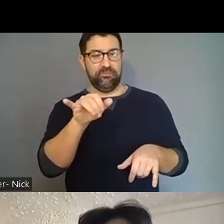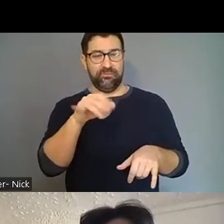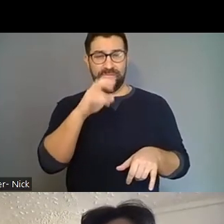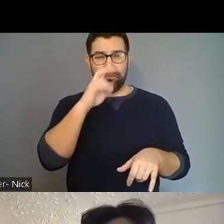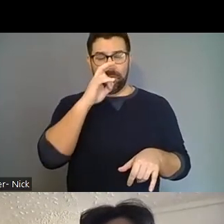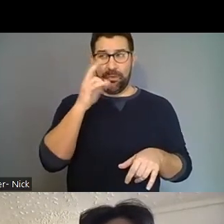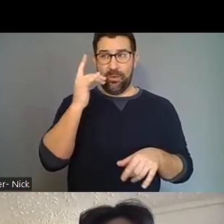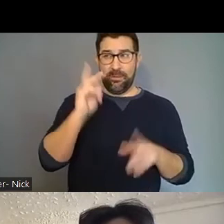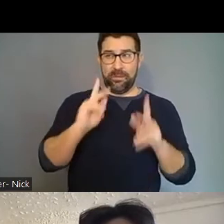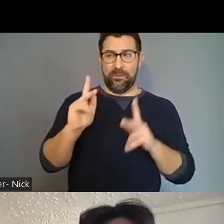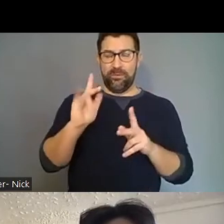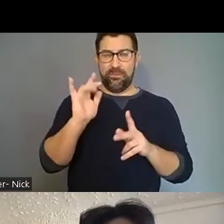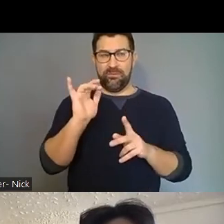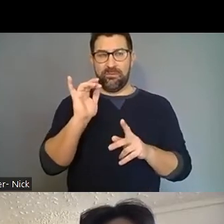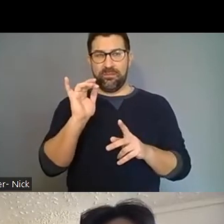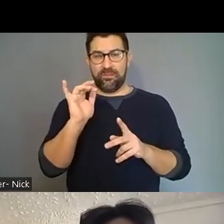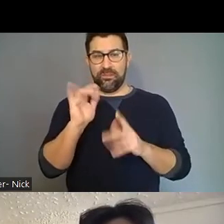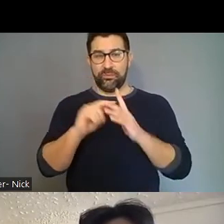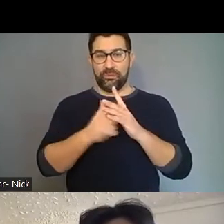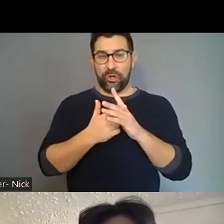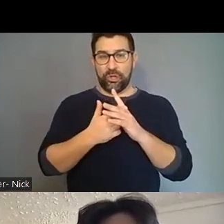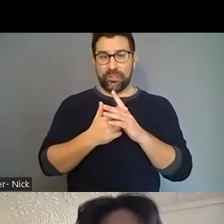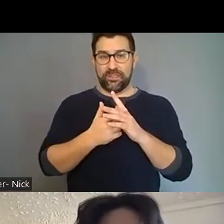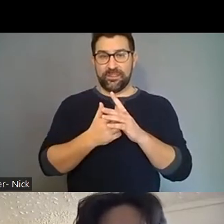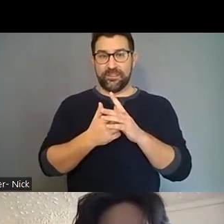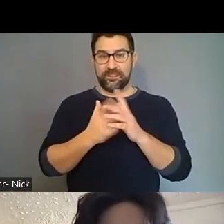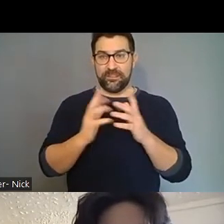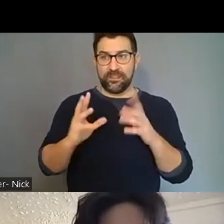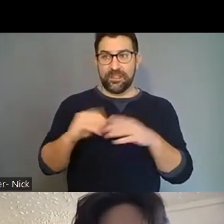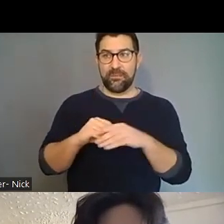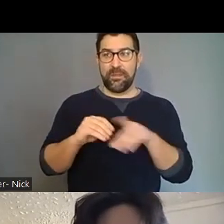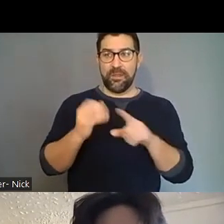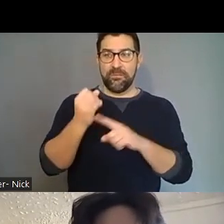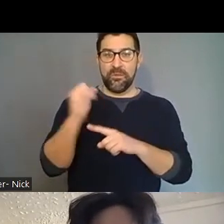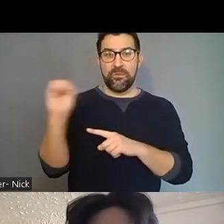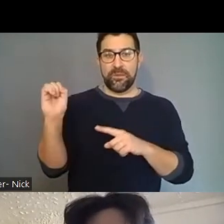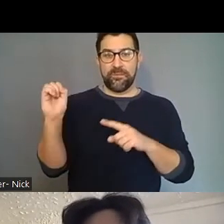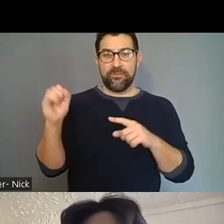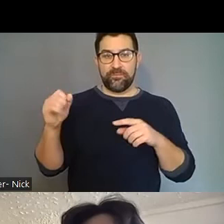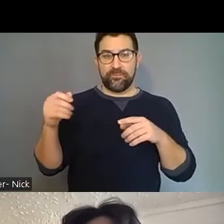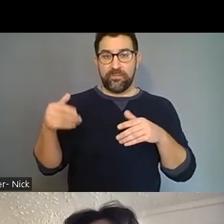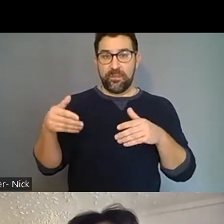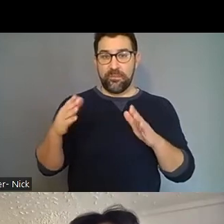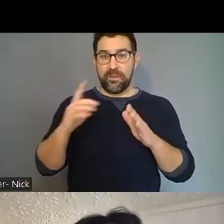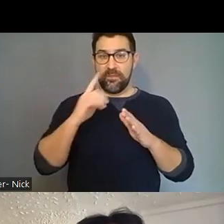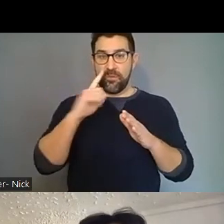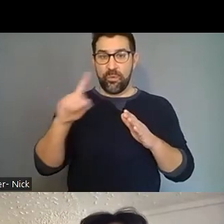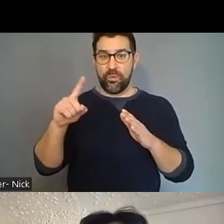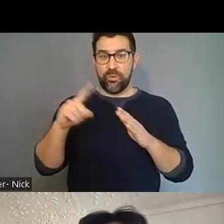so intrigued to begin participating in a movement that would allow for